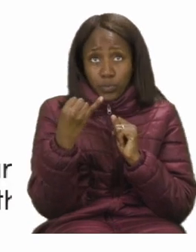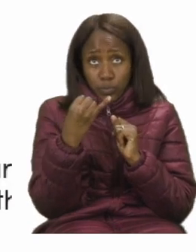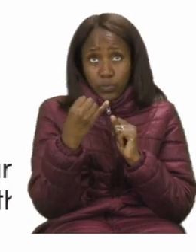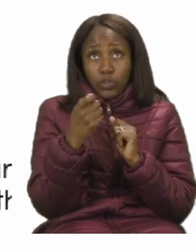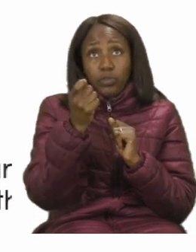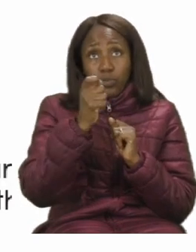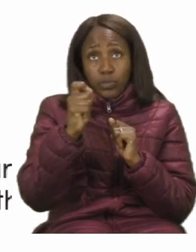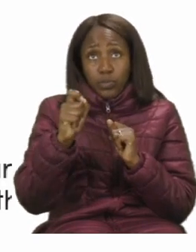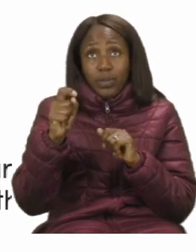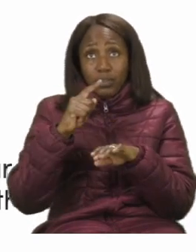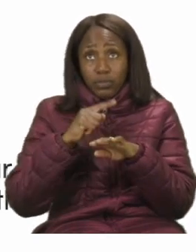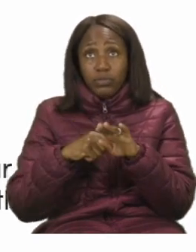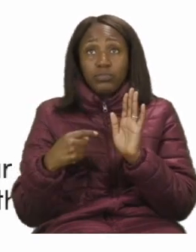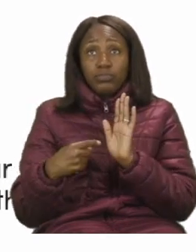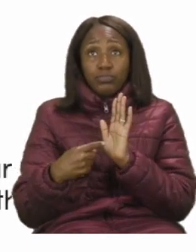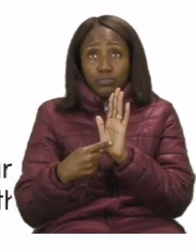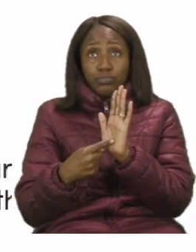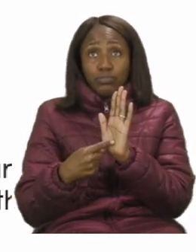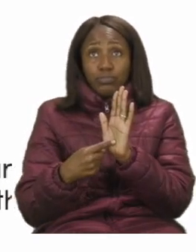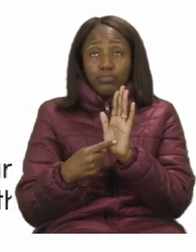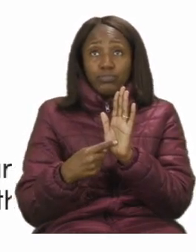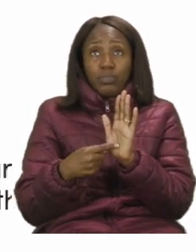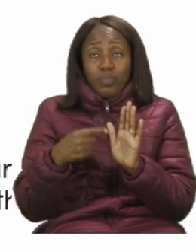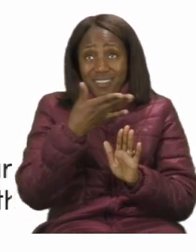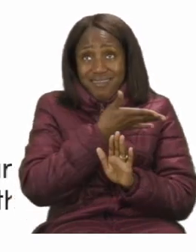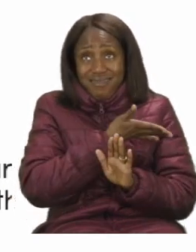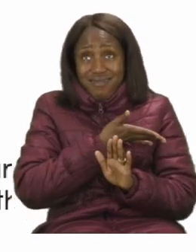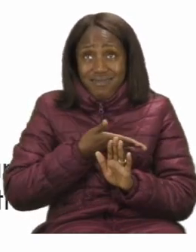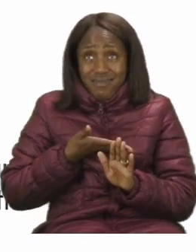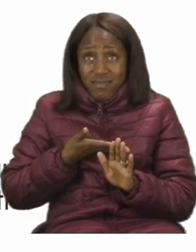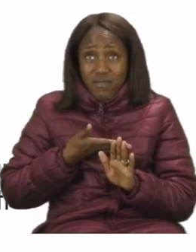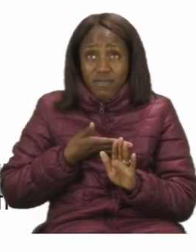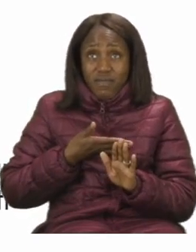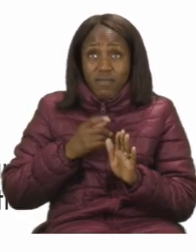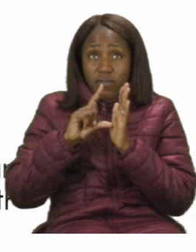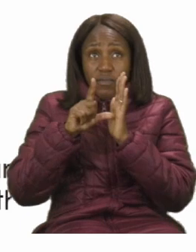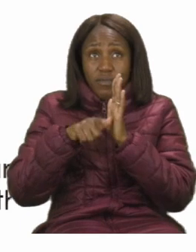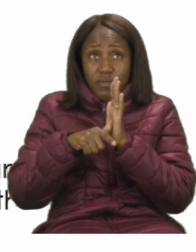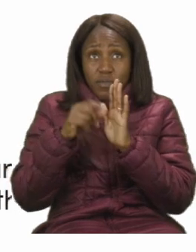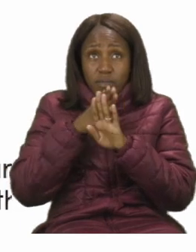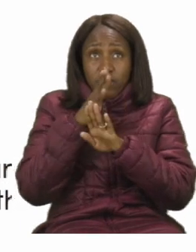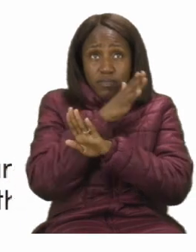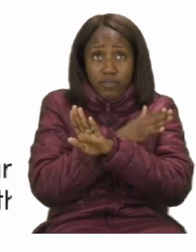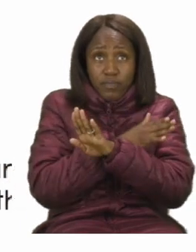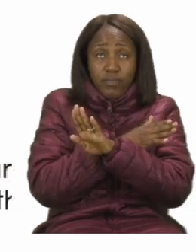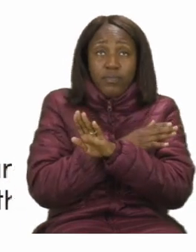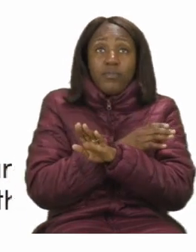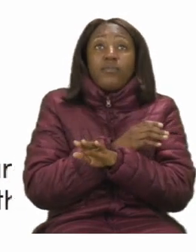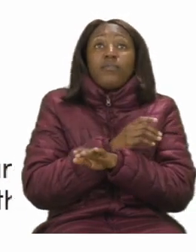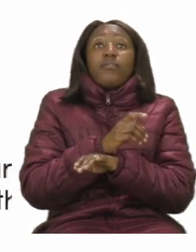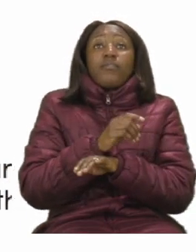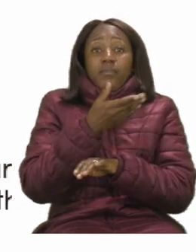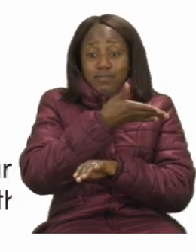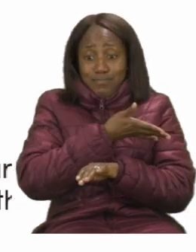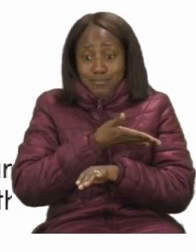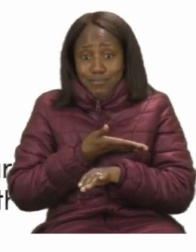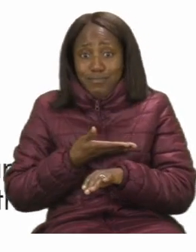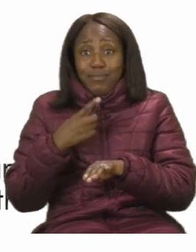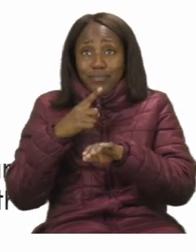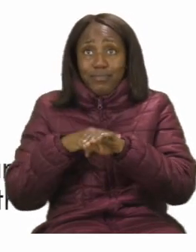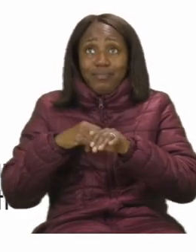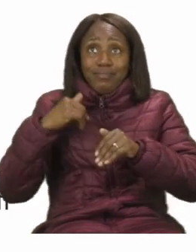times to show half an hour earlier and half an hour